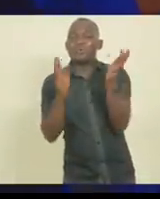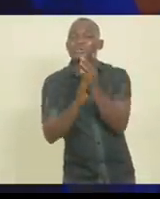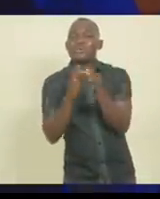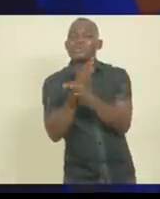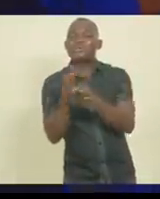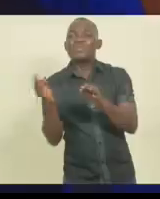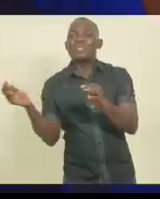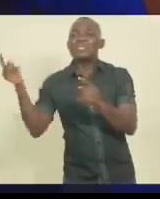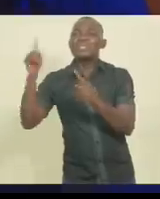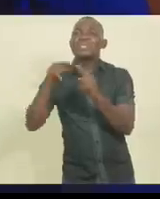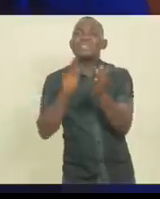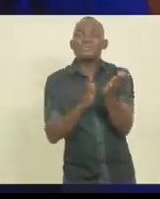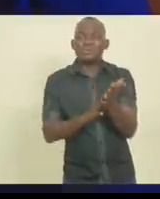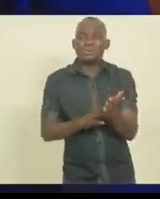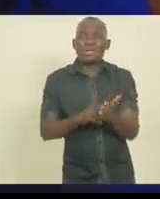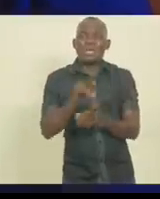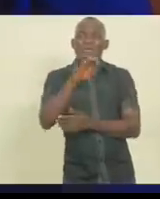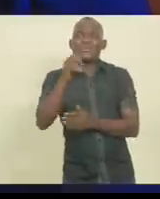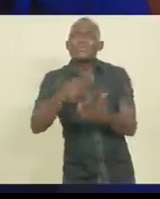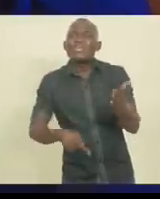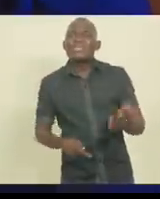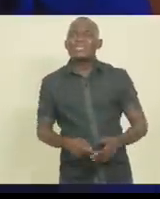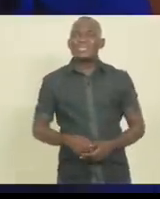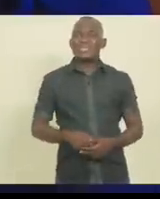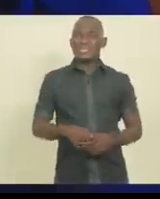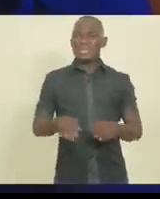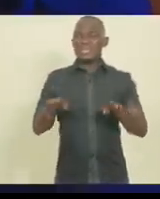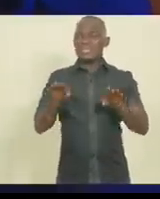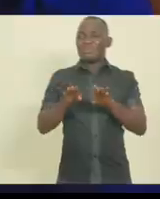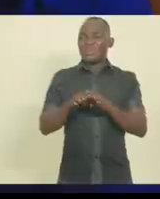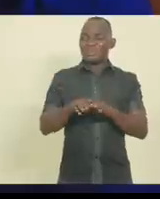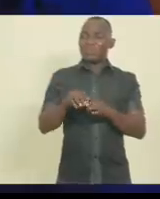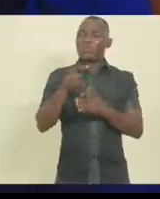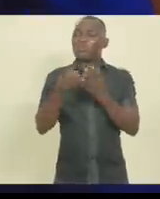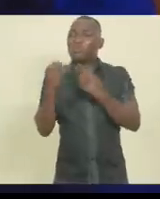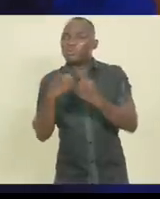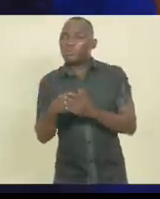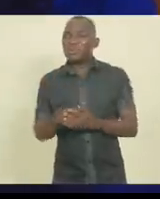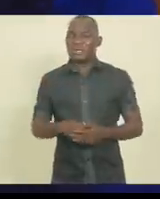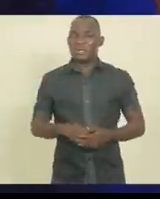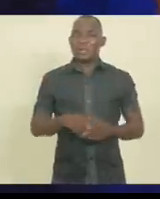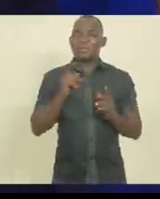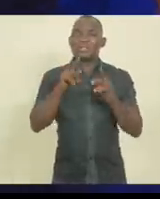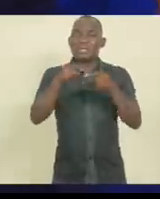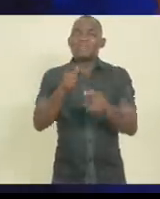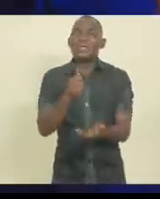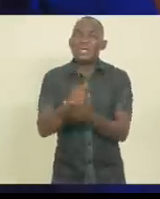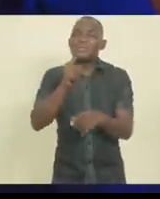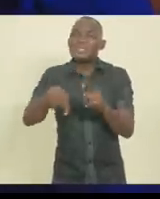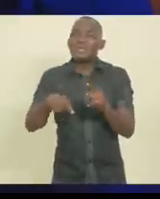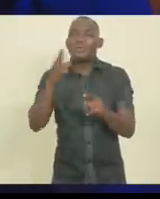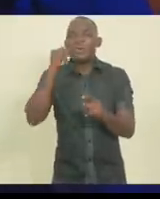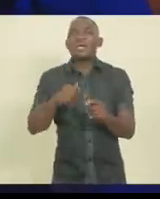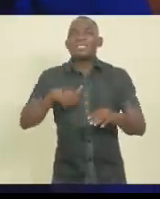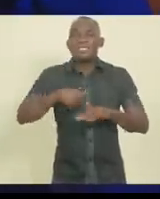eat, if someone comes to you for help and you can't, why send such a young boy out there to go and beg for money? Do you know